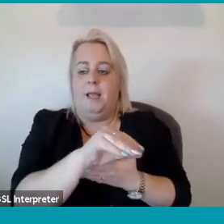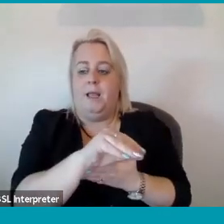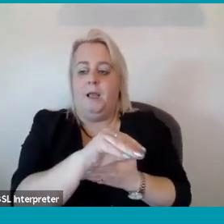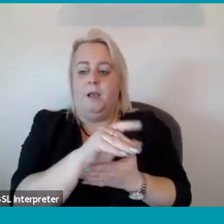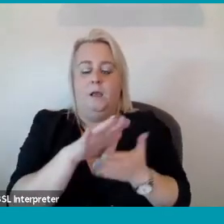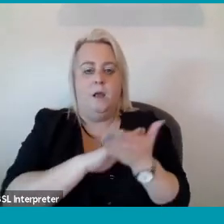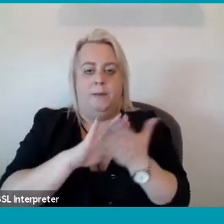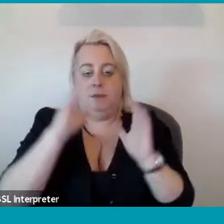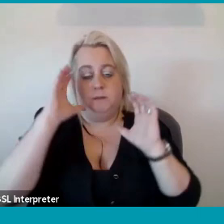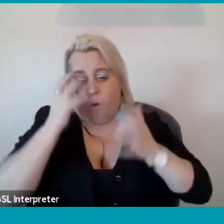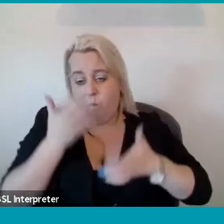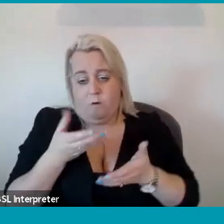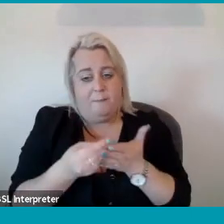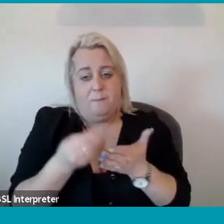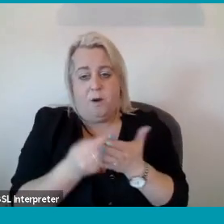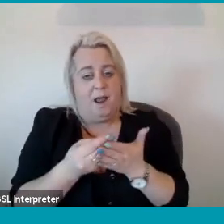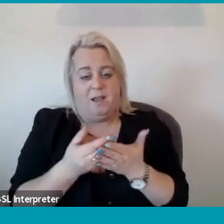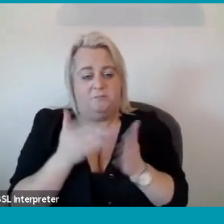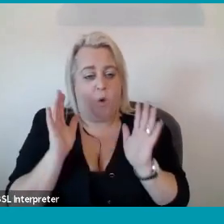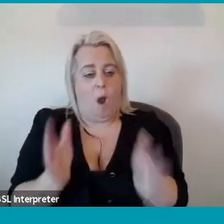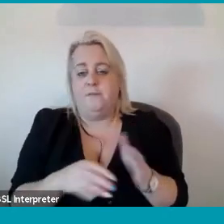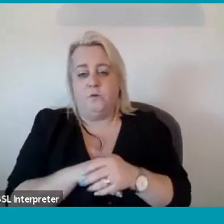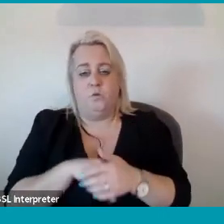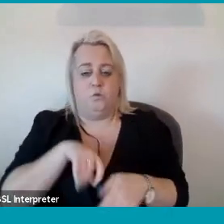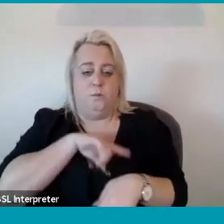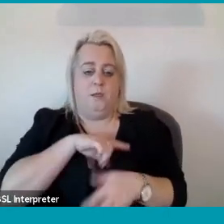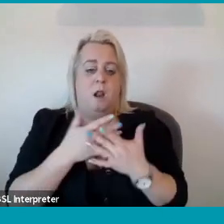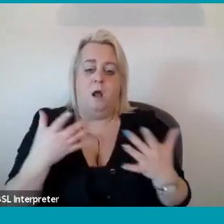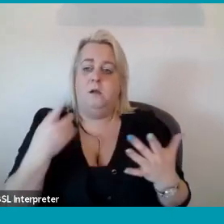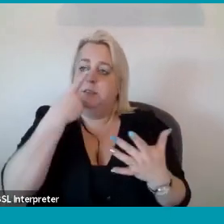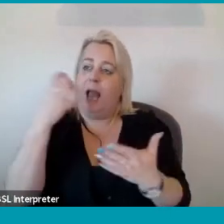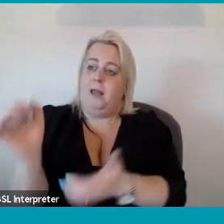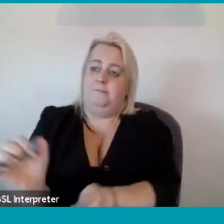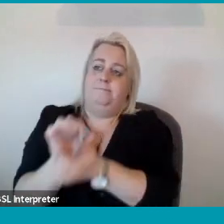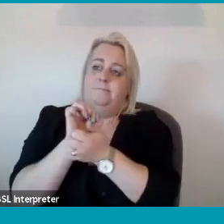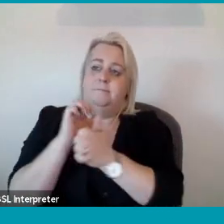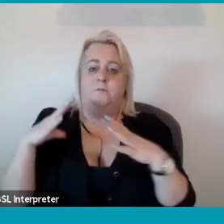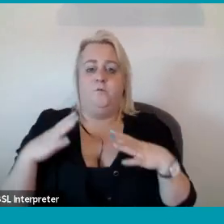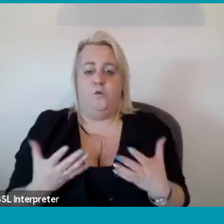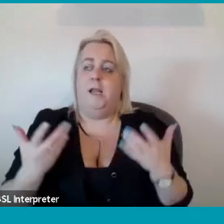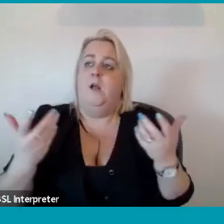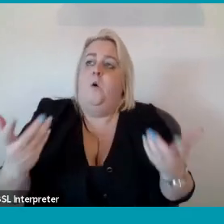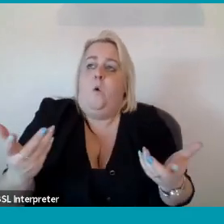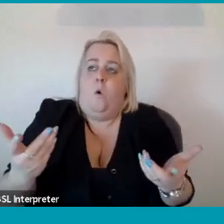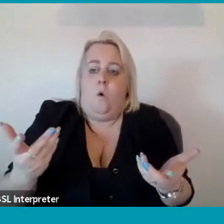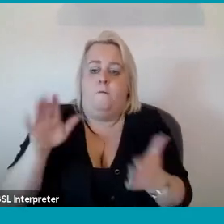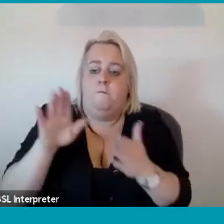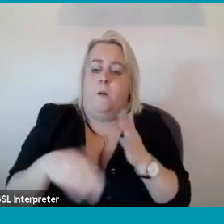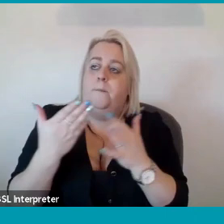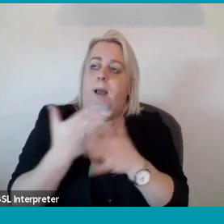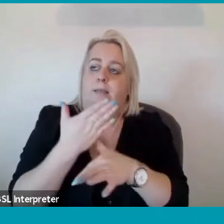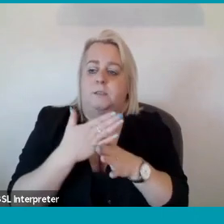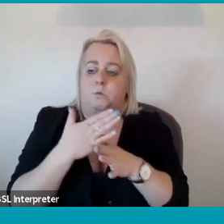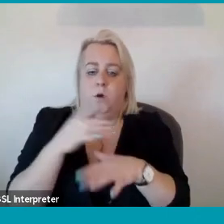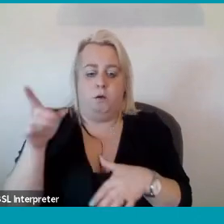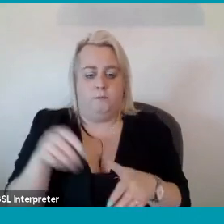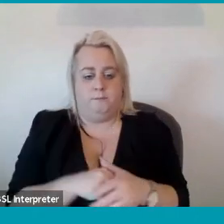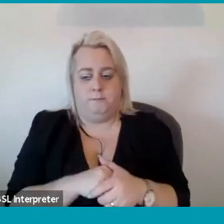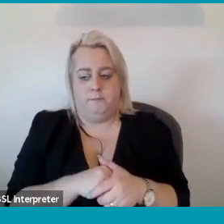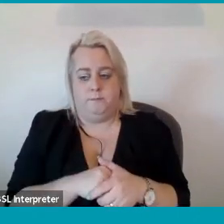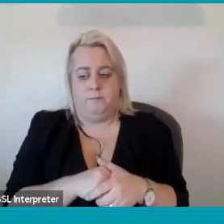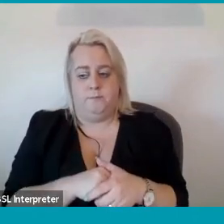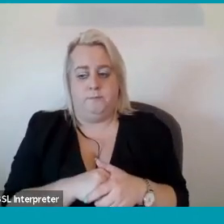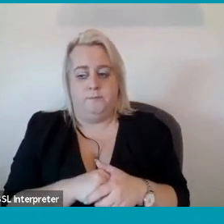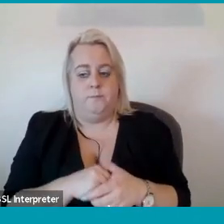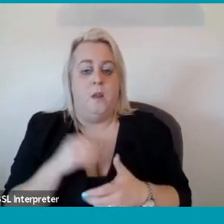it's going to cost is irrelevant. And one of the things that I think now that employing disabled people really gives us is